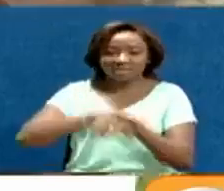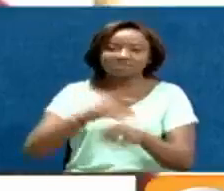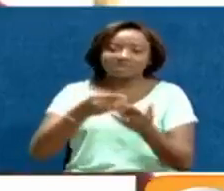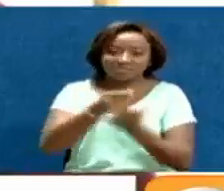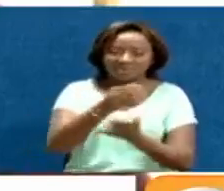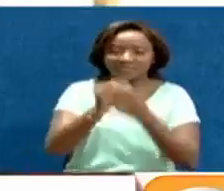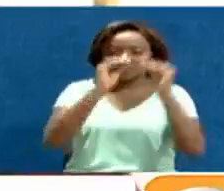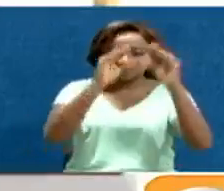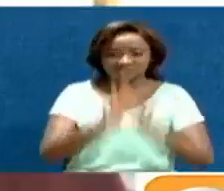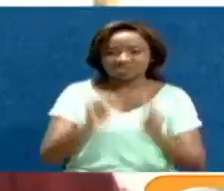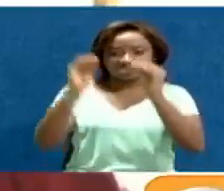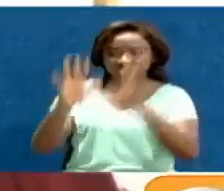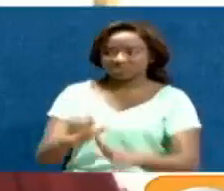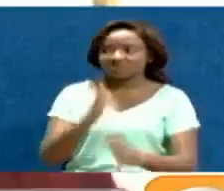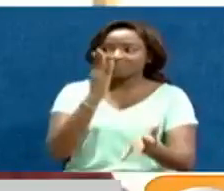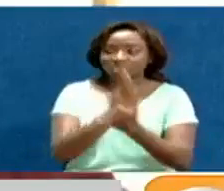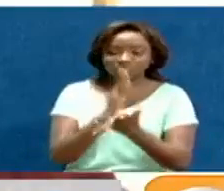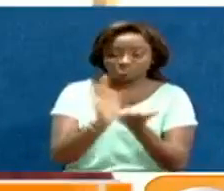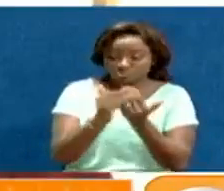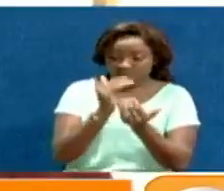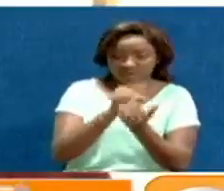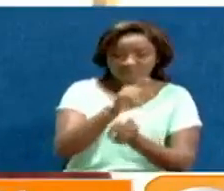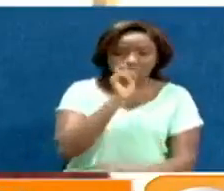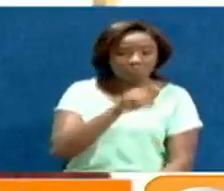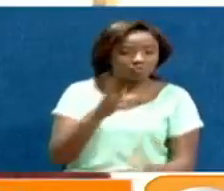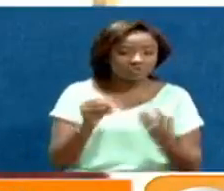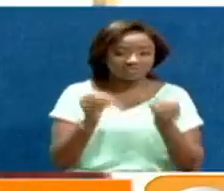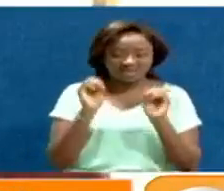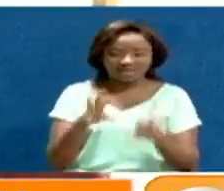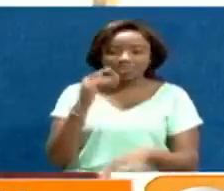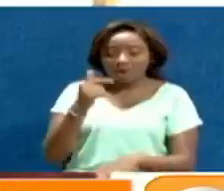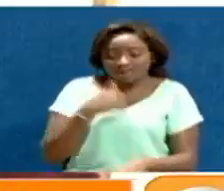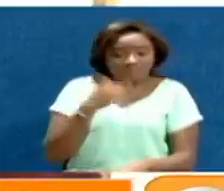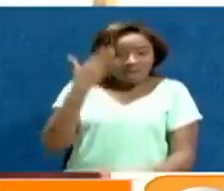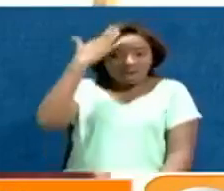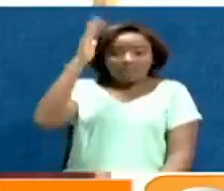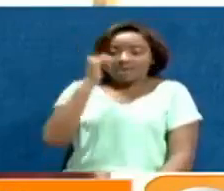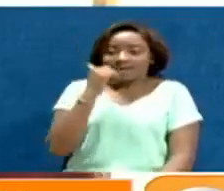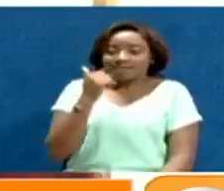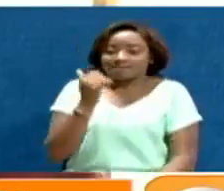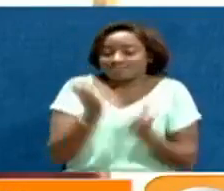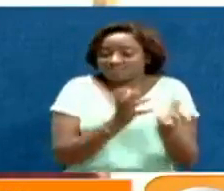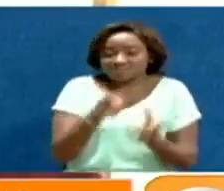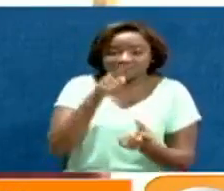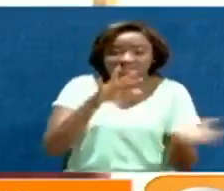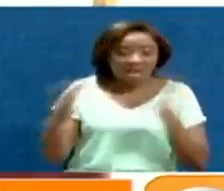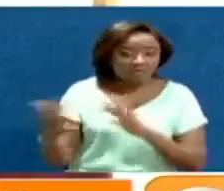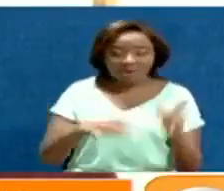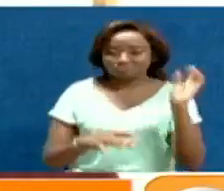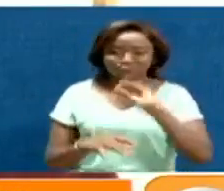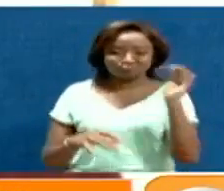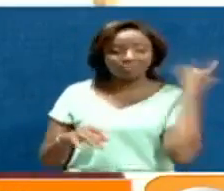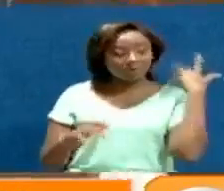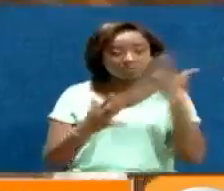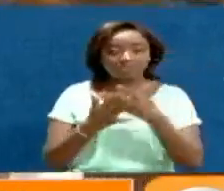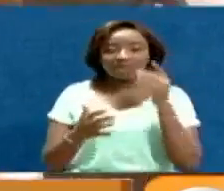teachers. Safari ya kufunga kuku haikuwa rahisi sana kwa sababu niliingia katika kazi ambao mimi si biashara ambao sijazoea na sijaifanya